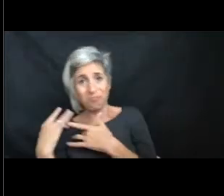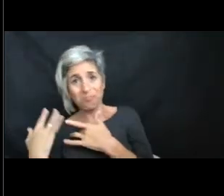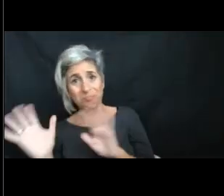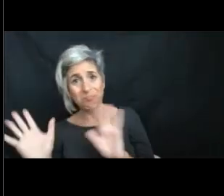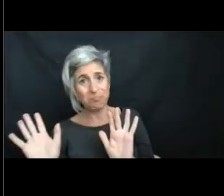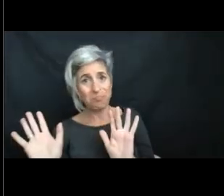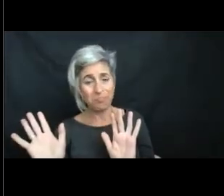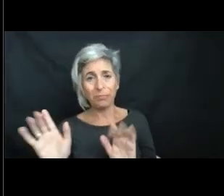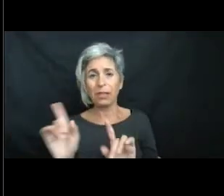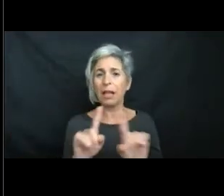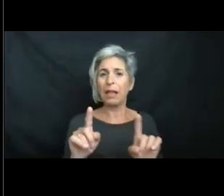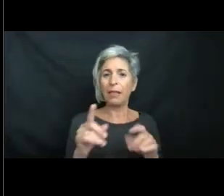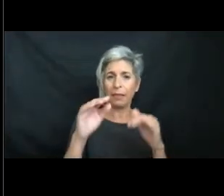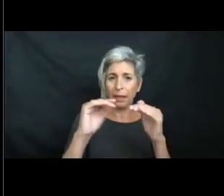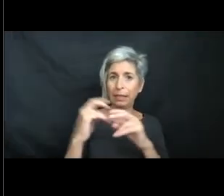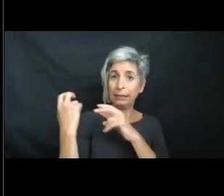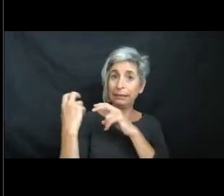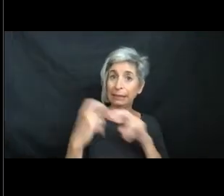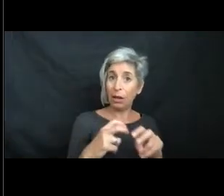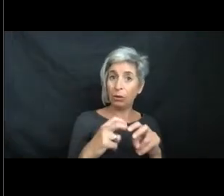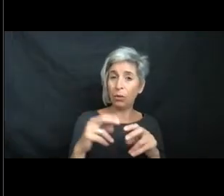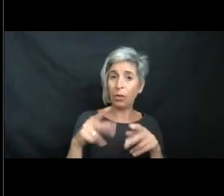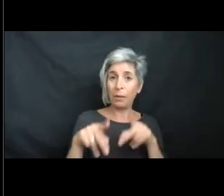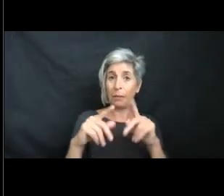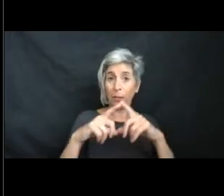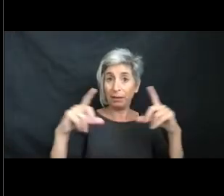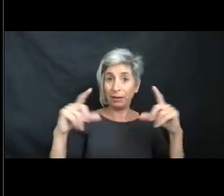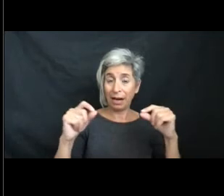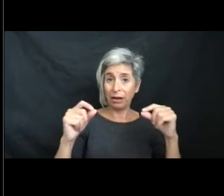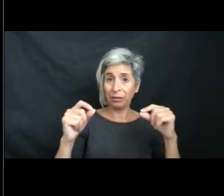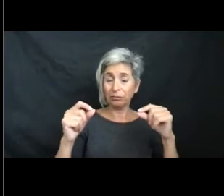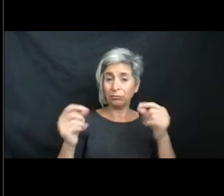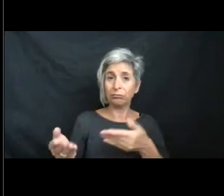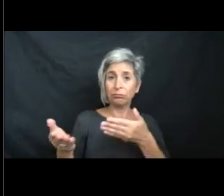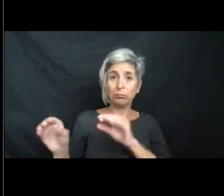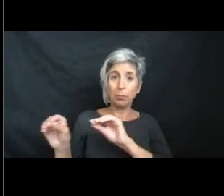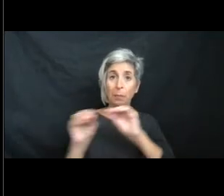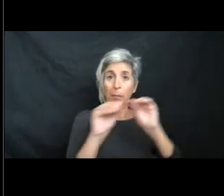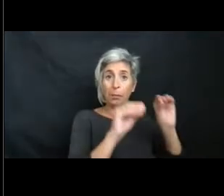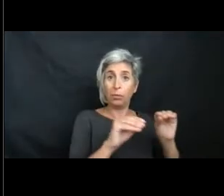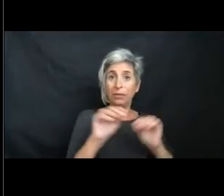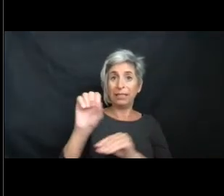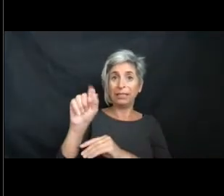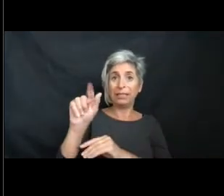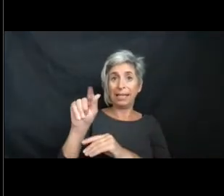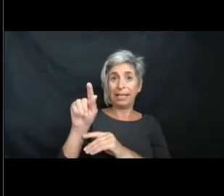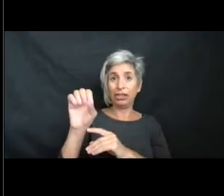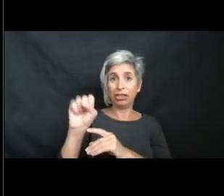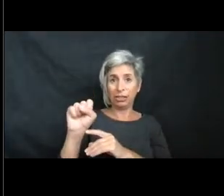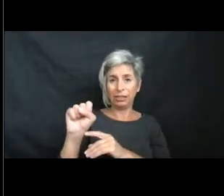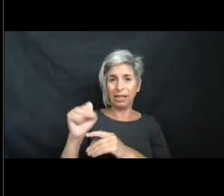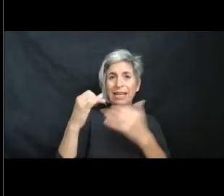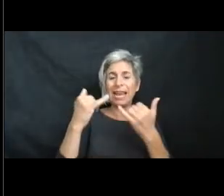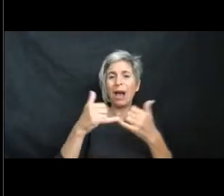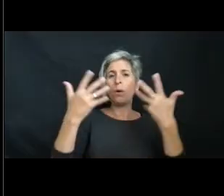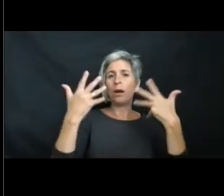Naviline, downloaded the permit card, brought it into Sages, and they do what is known as a complete action for